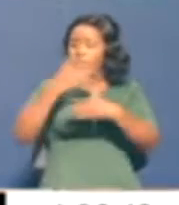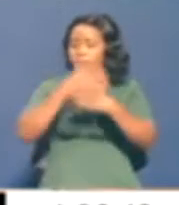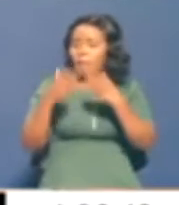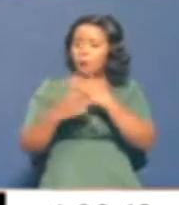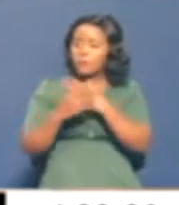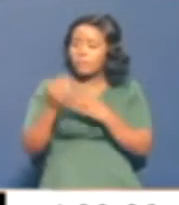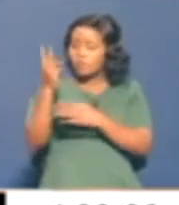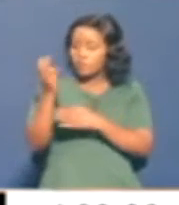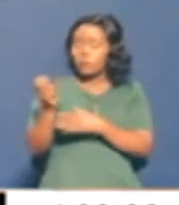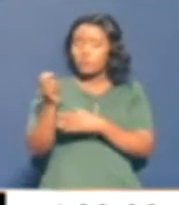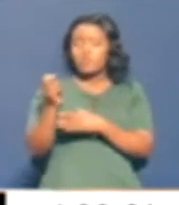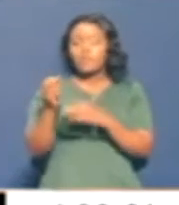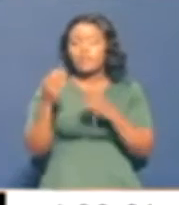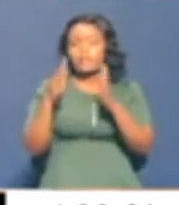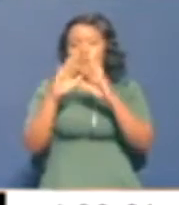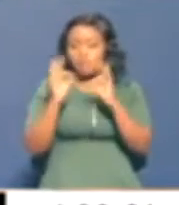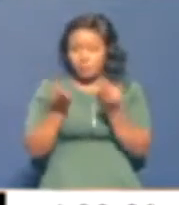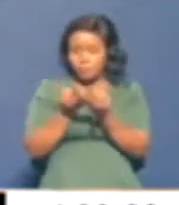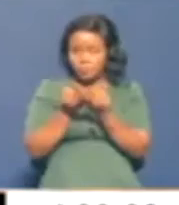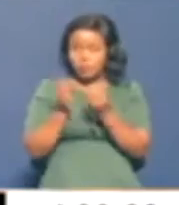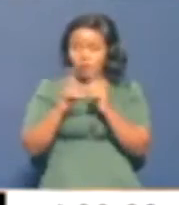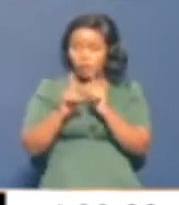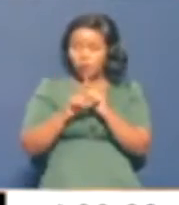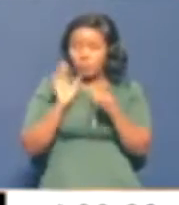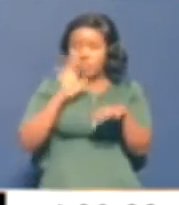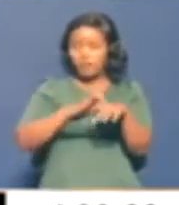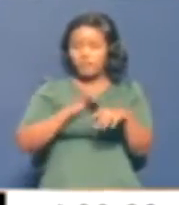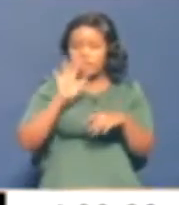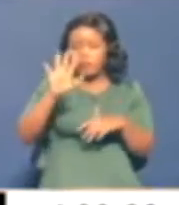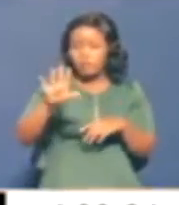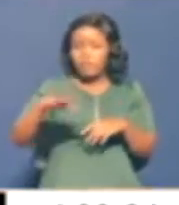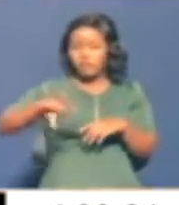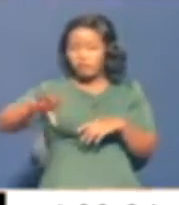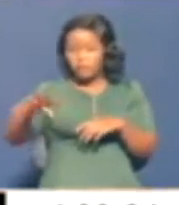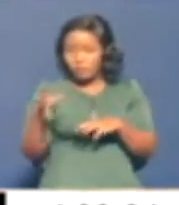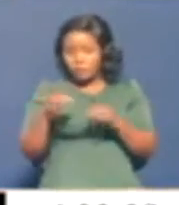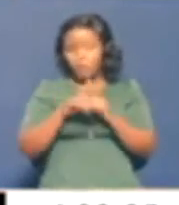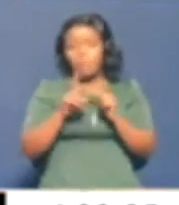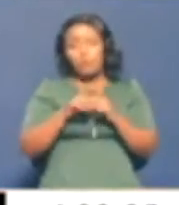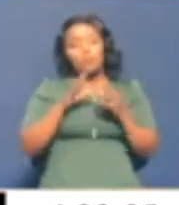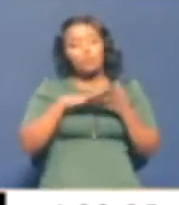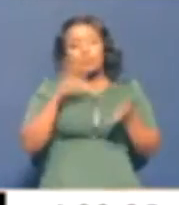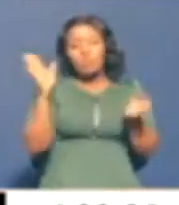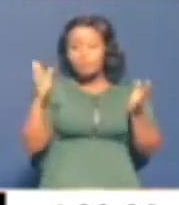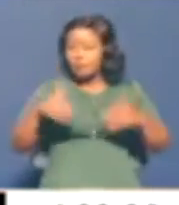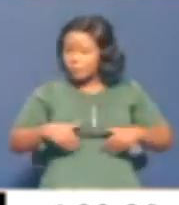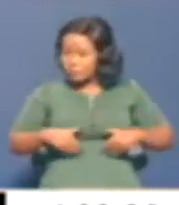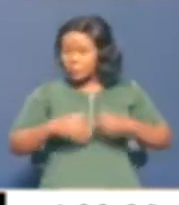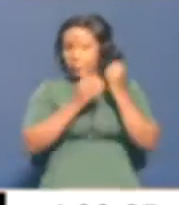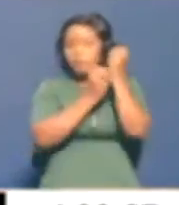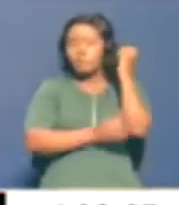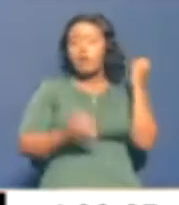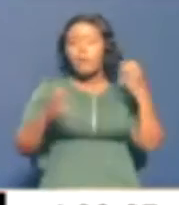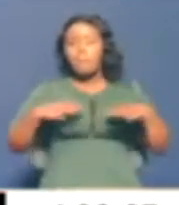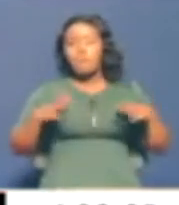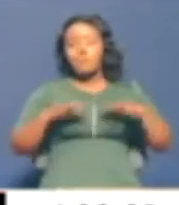Mwala. The foundation works in 5 counties and majors in eradicating poverty, mostly to the starving and needy people in the society.